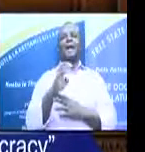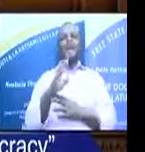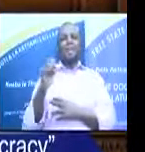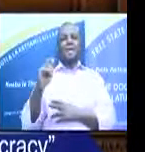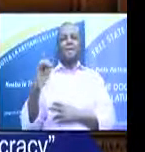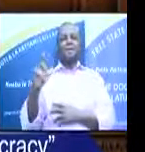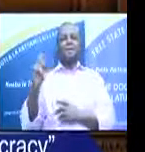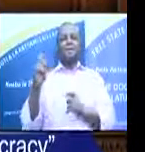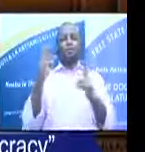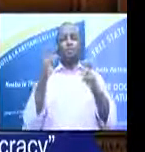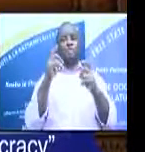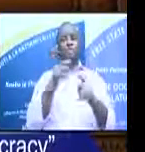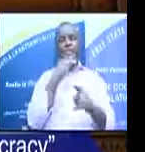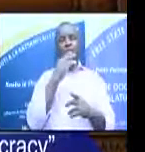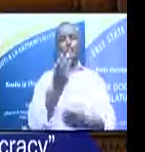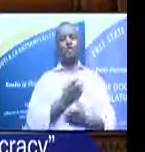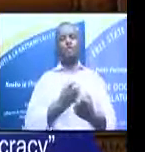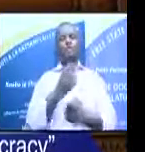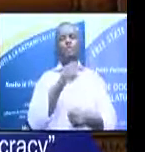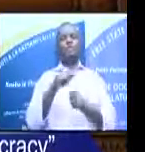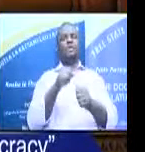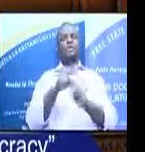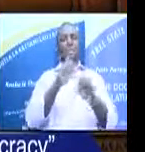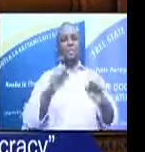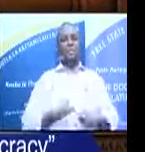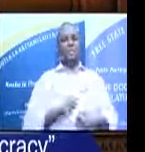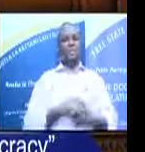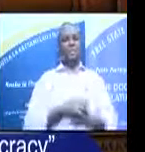Capitalism is an economic social system